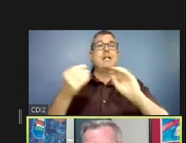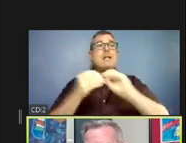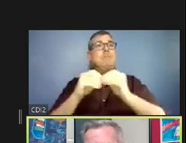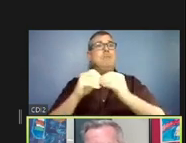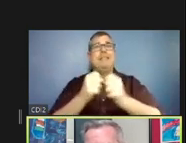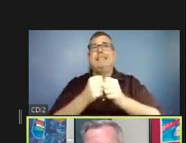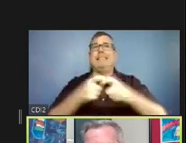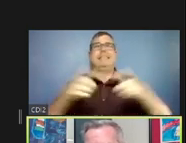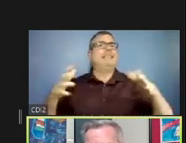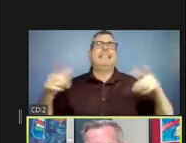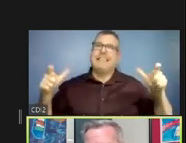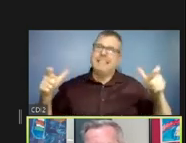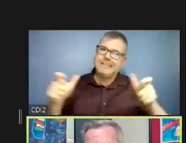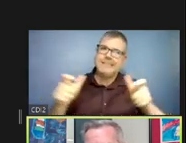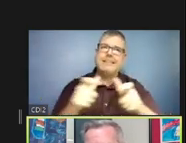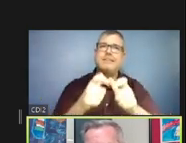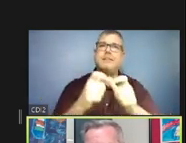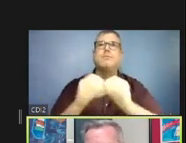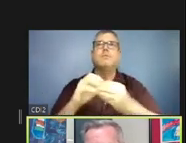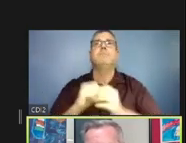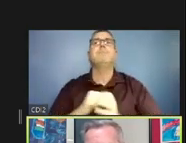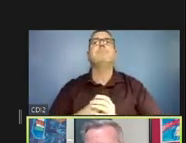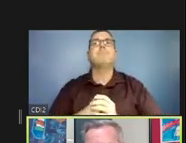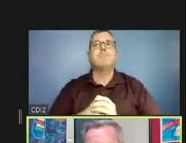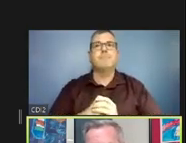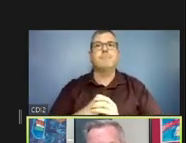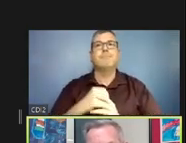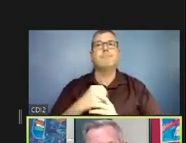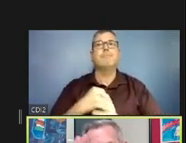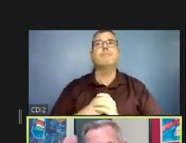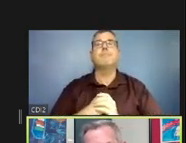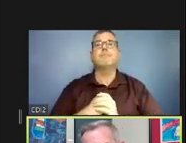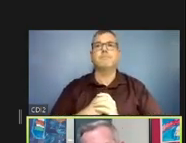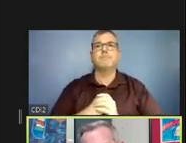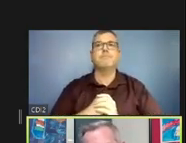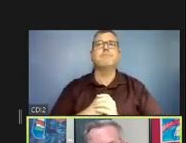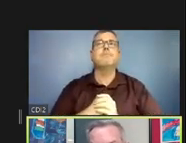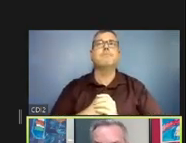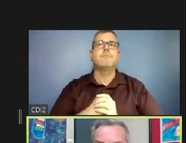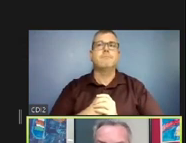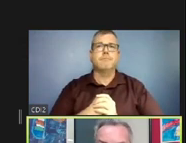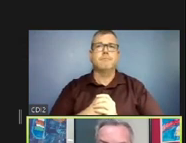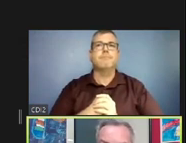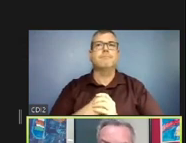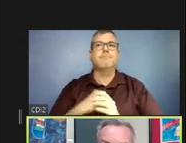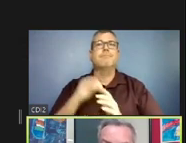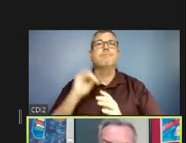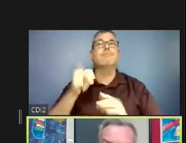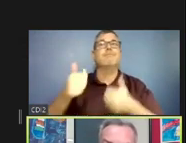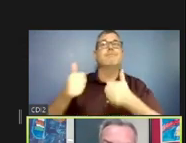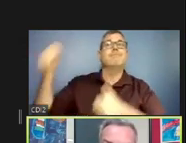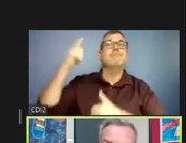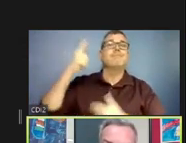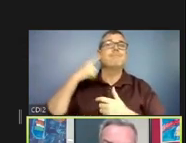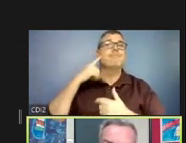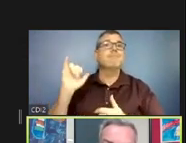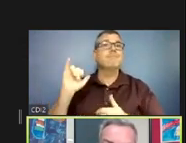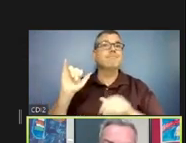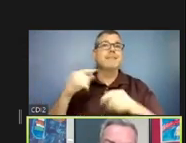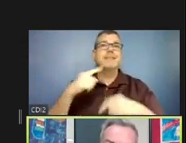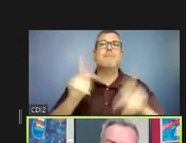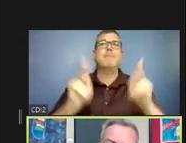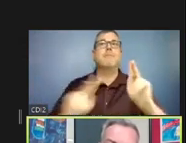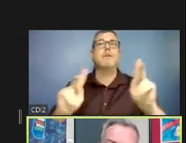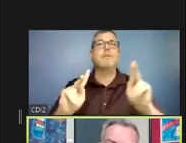has been making in their presentations is to notice that the winter spike seems to be decreasing. That's the current trend for